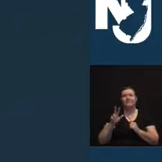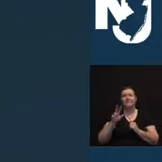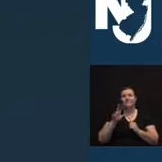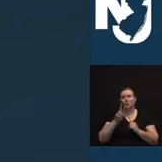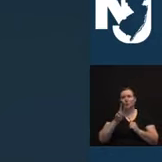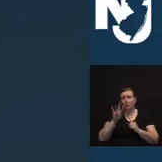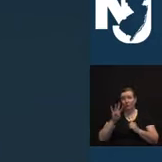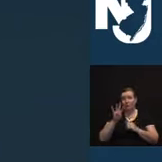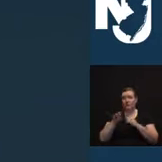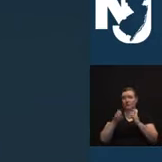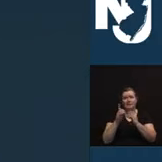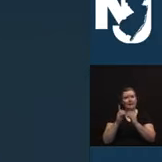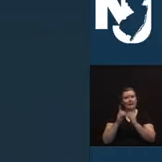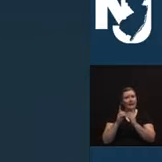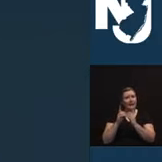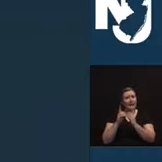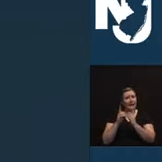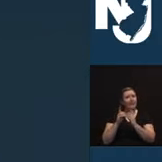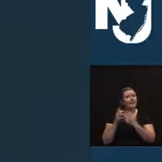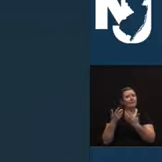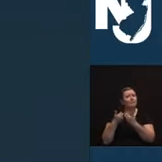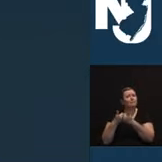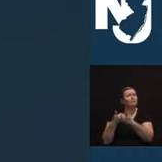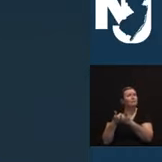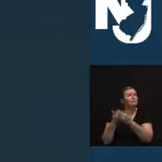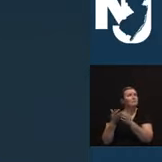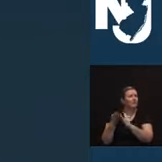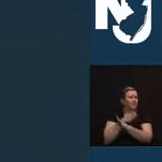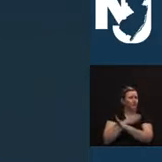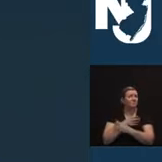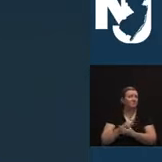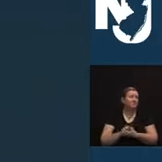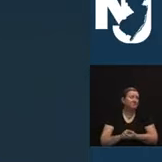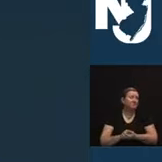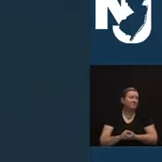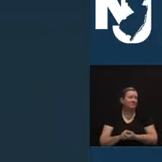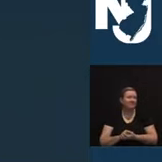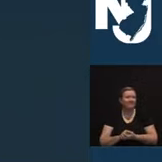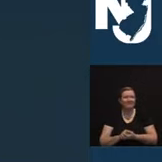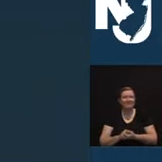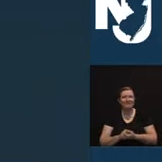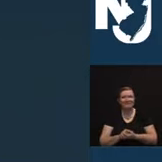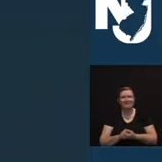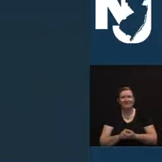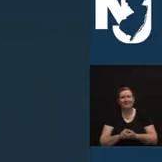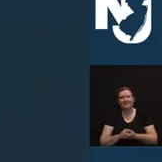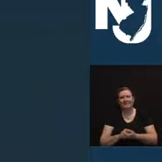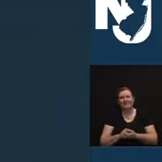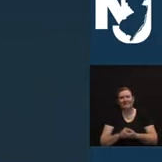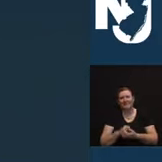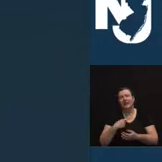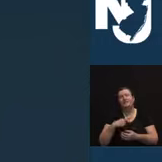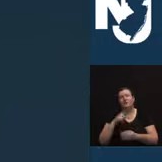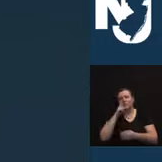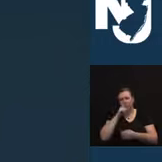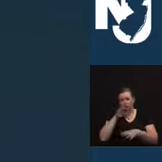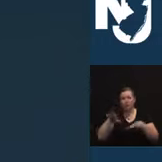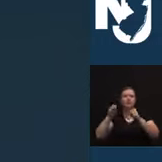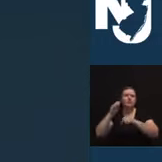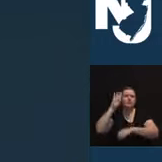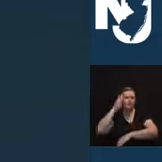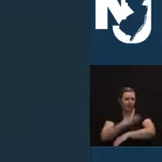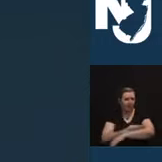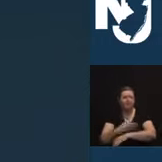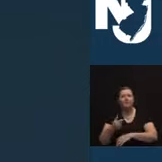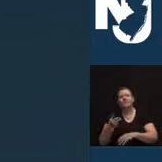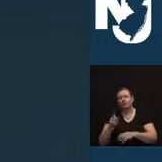addition to Debbie, Bill leaves behind stepson Mark, step-granddaughter Maren. He leaves his brother Vincent and sisters Mary Lynn and